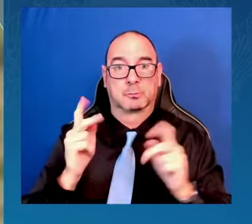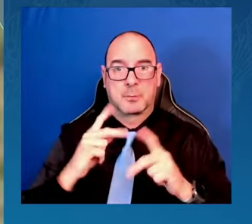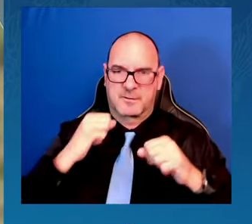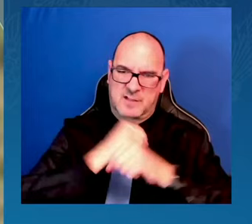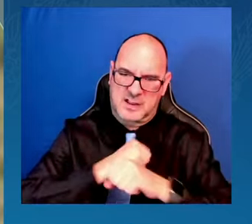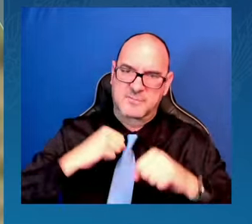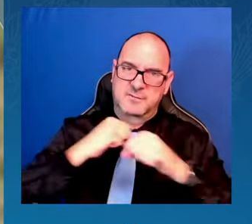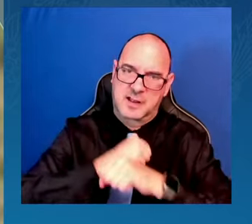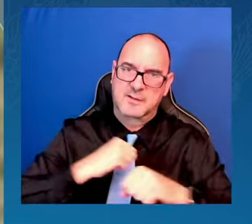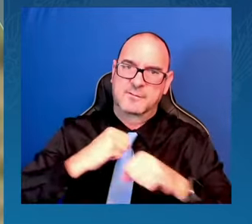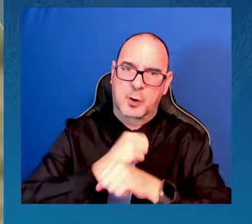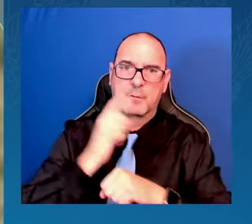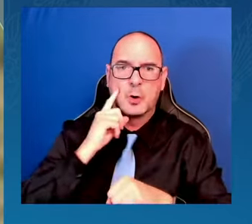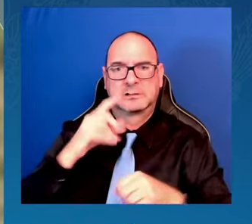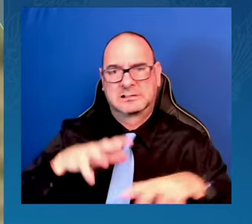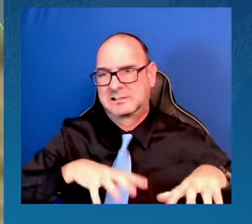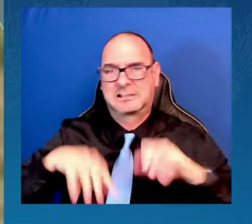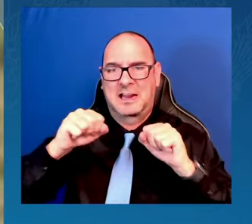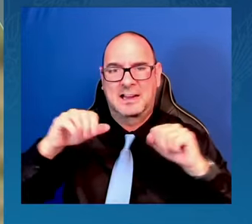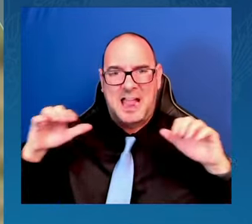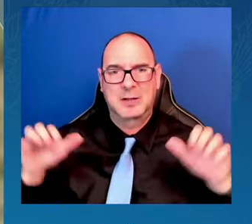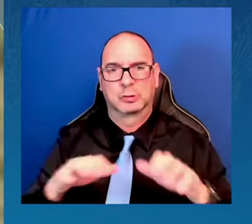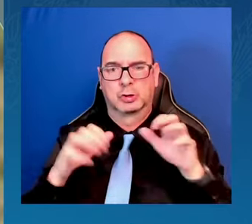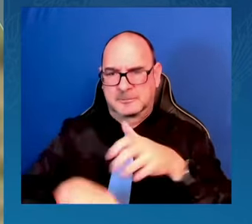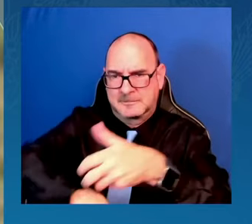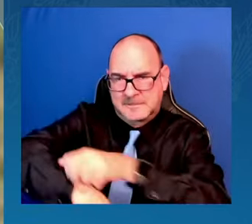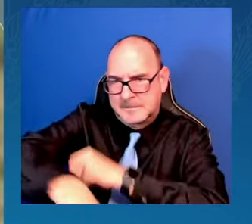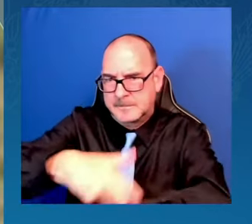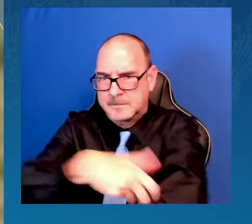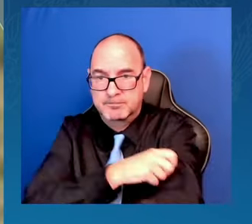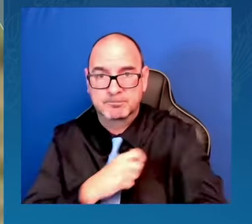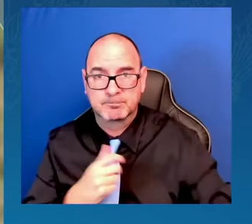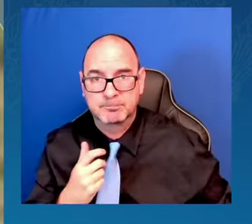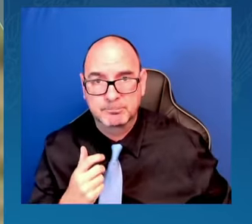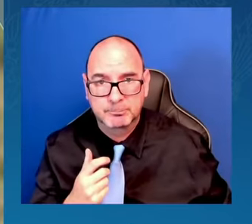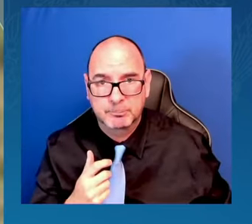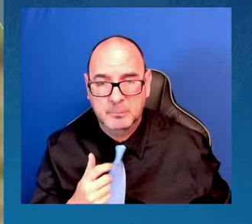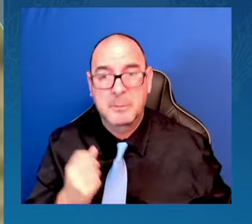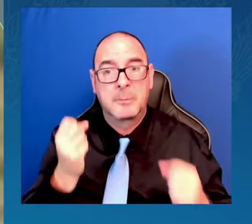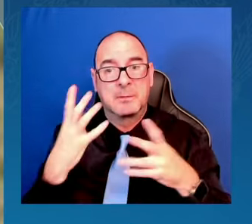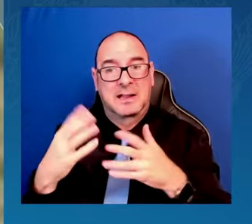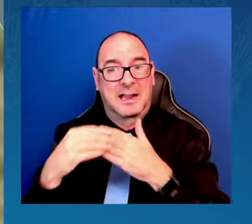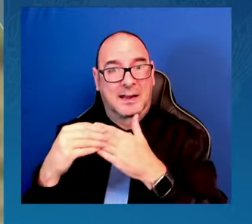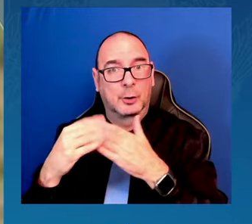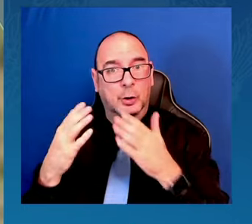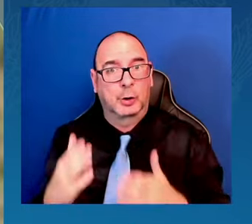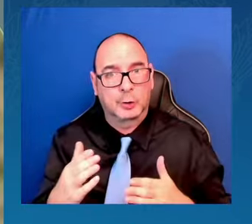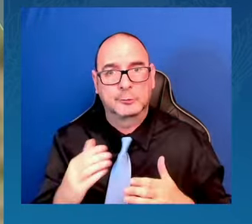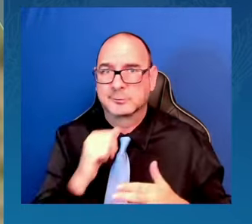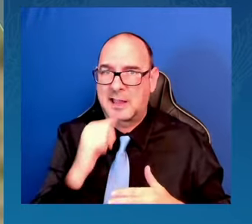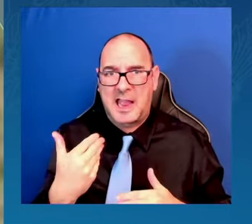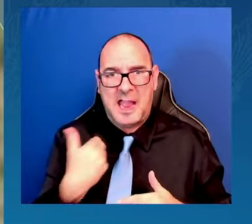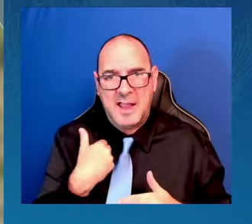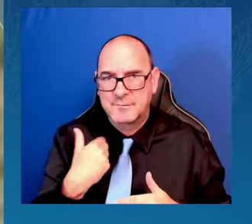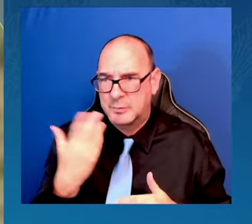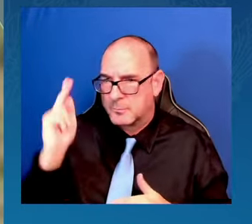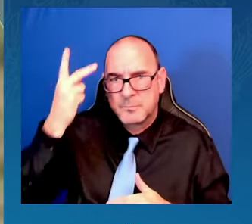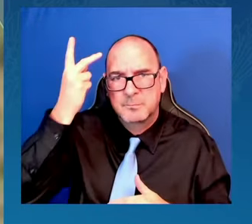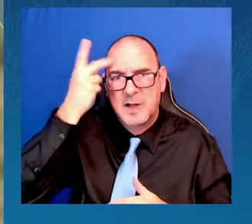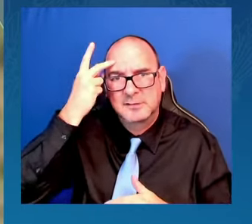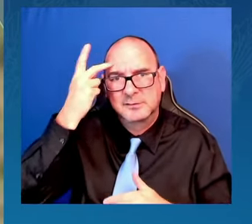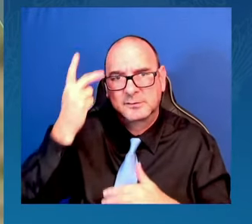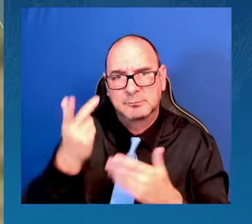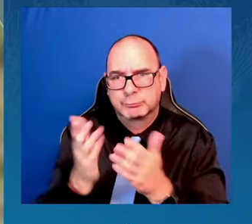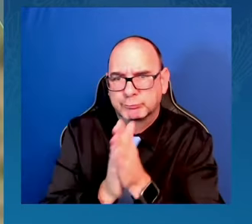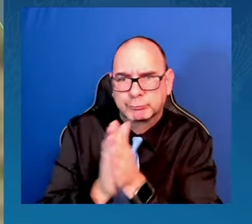so many so-called leaders who lacked the political will and courage to act. Well, now